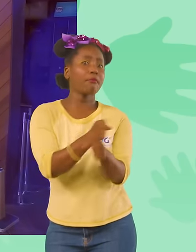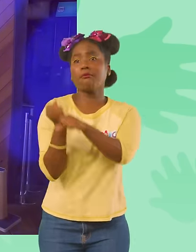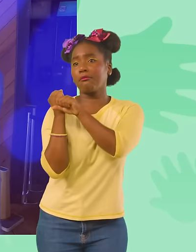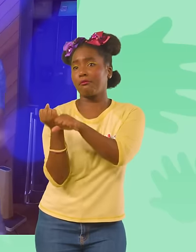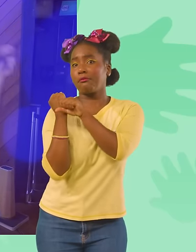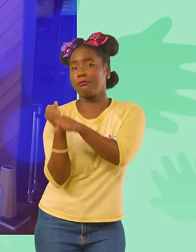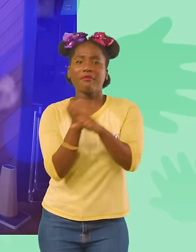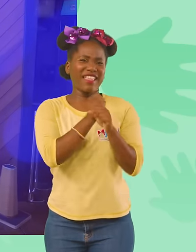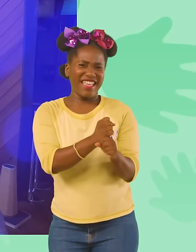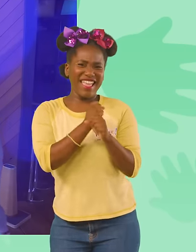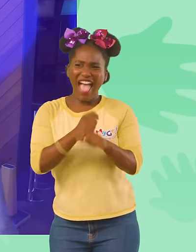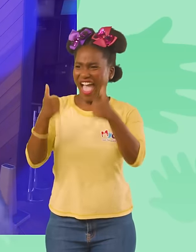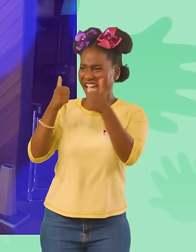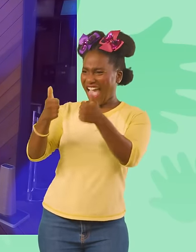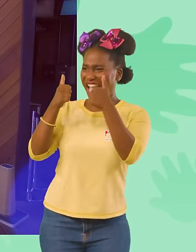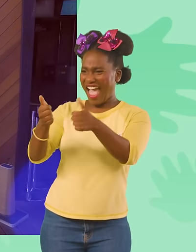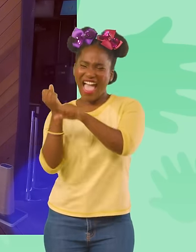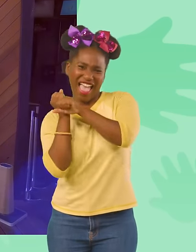Yeah, good job, Baxter.